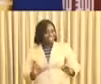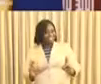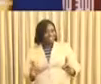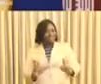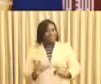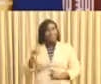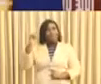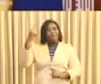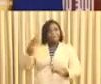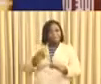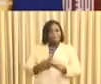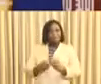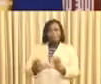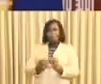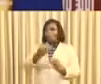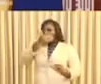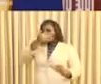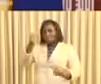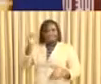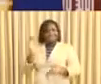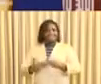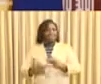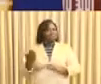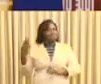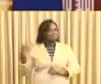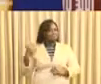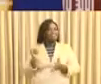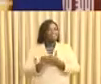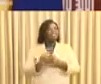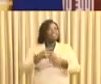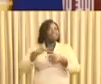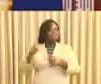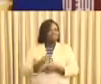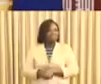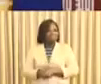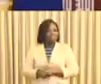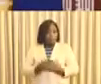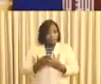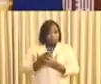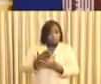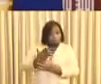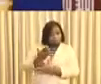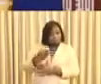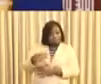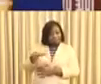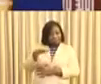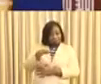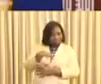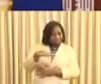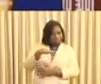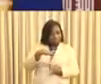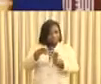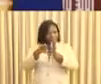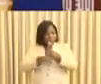that is, the Prophet." Through analogical deduction, Muslim scholars agree